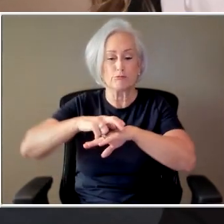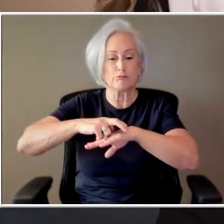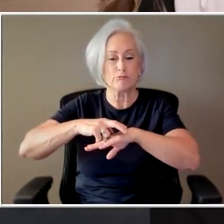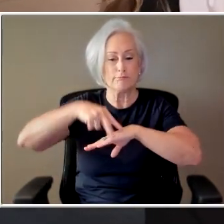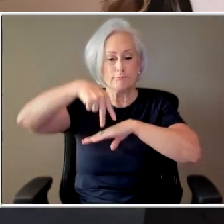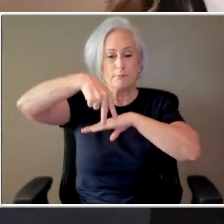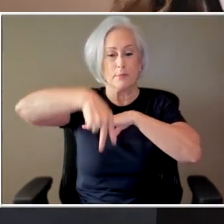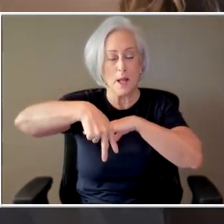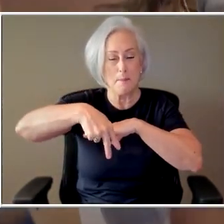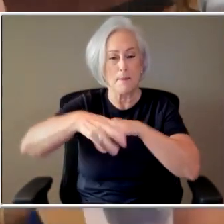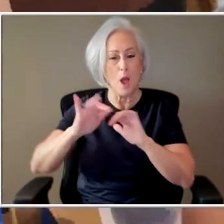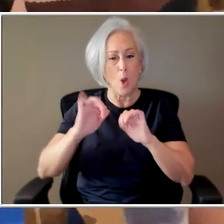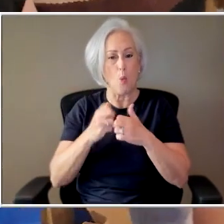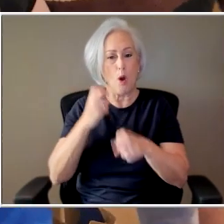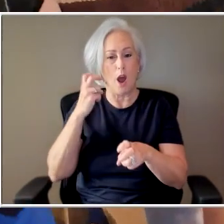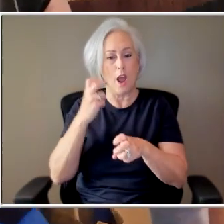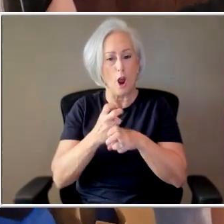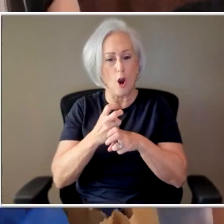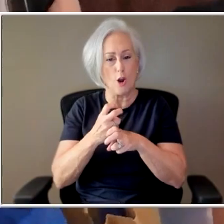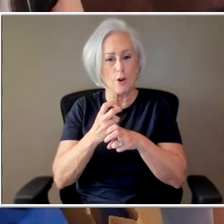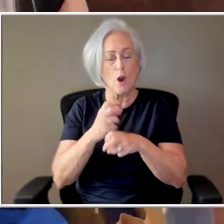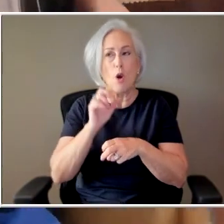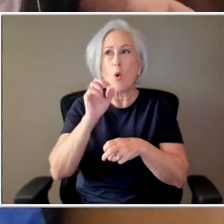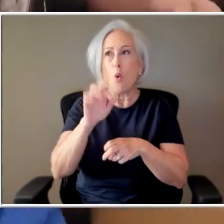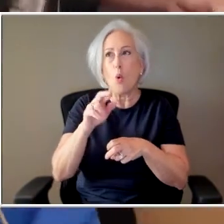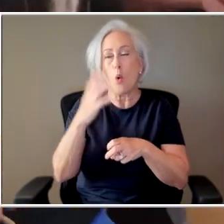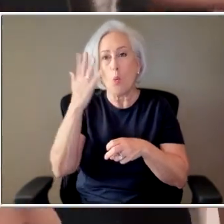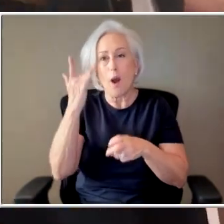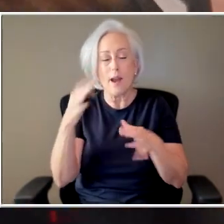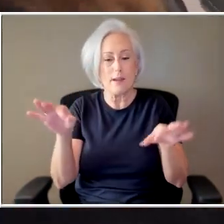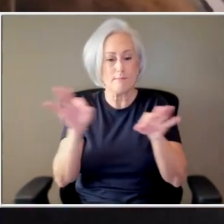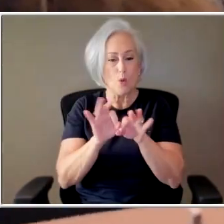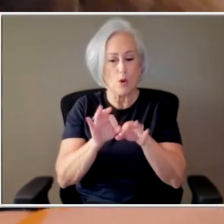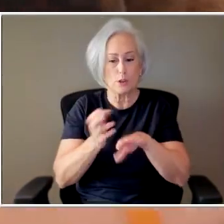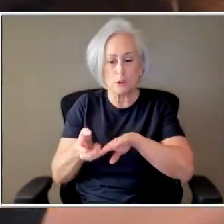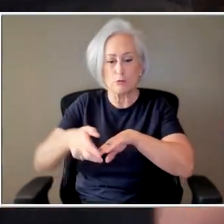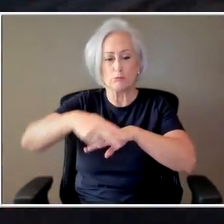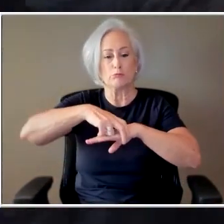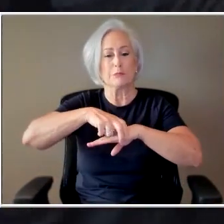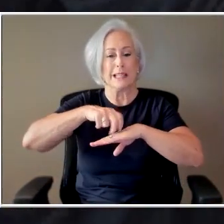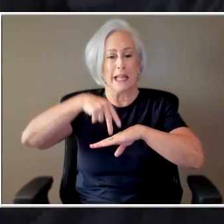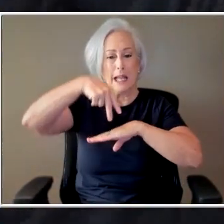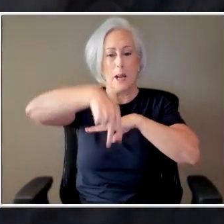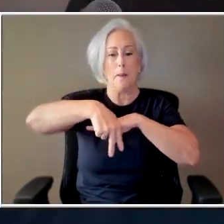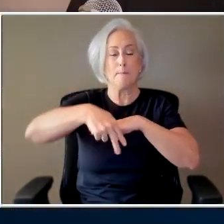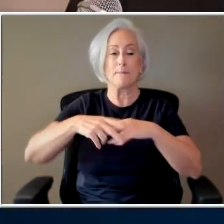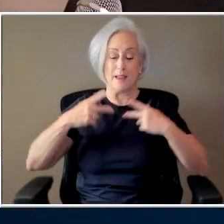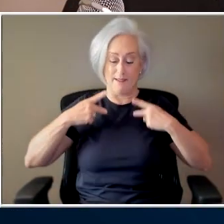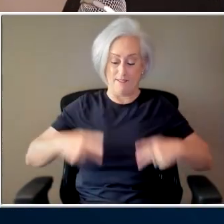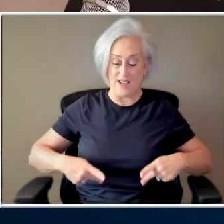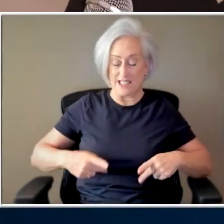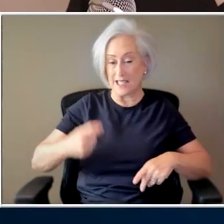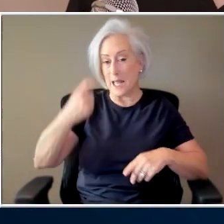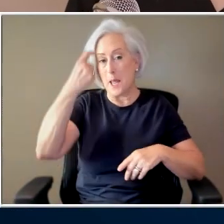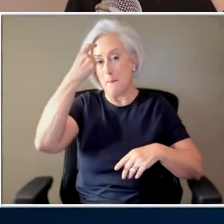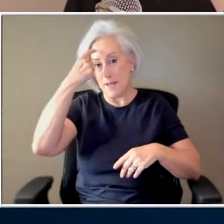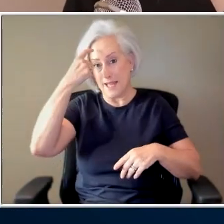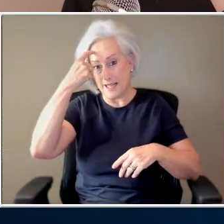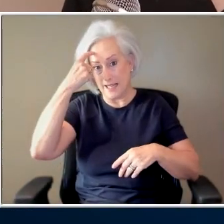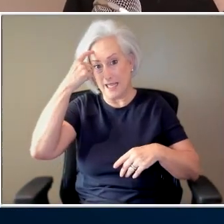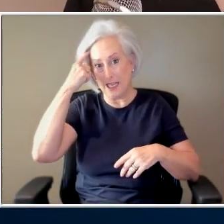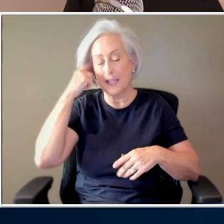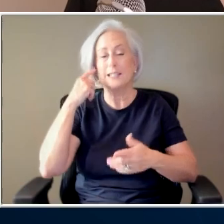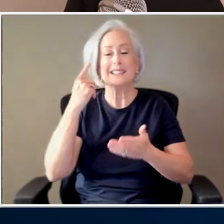get up and move? Yeah, I think both physically and mentally, it's just we know that going through the treatment is really hard.